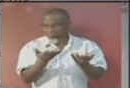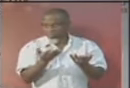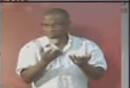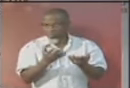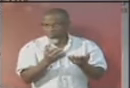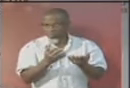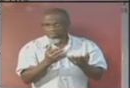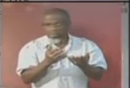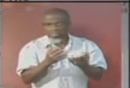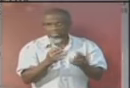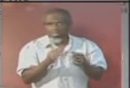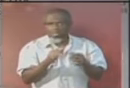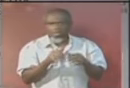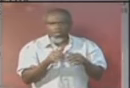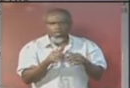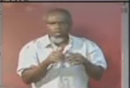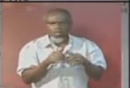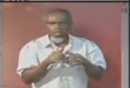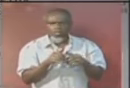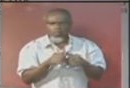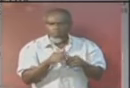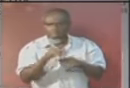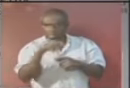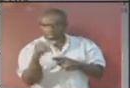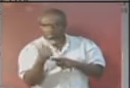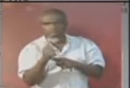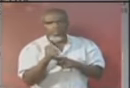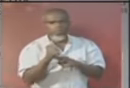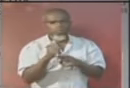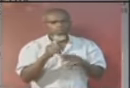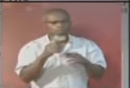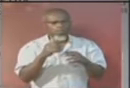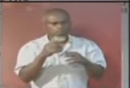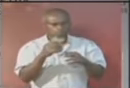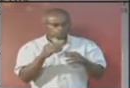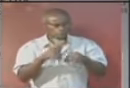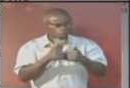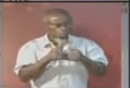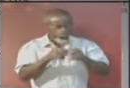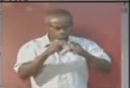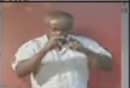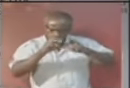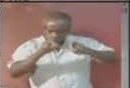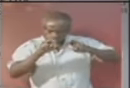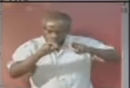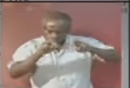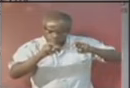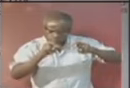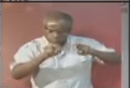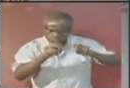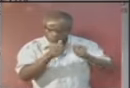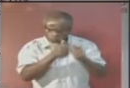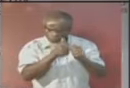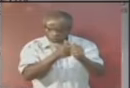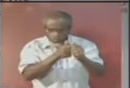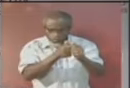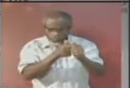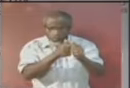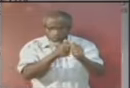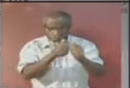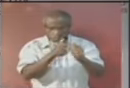smoking? And my second question, what is the extent of the monitoring of patients who have recovered from COVID-19?